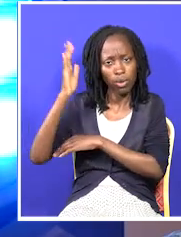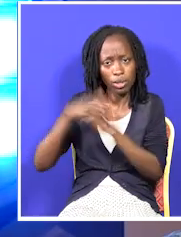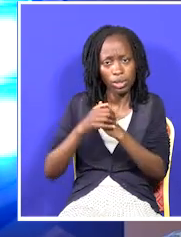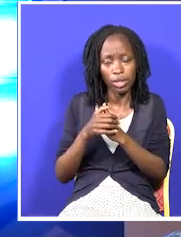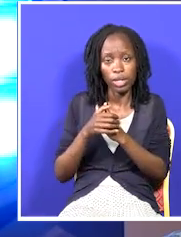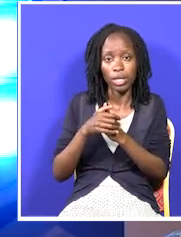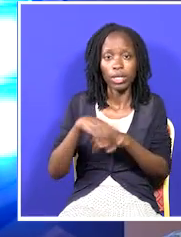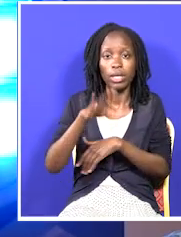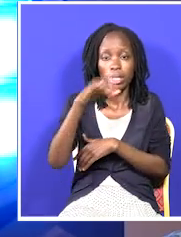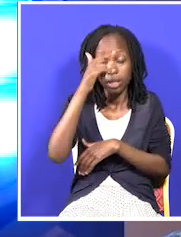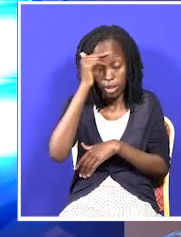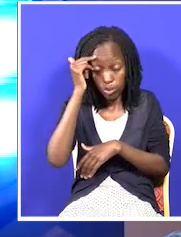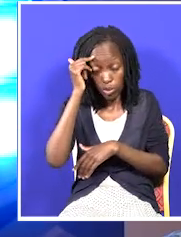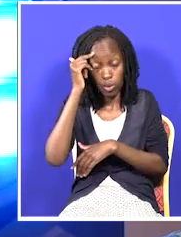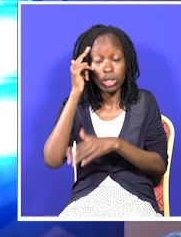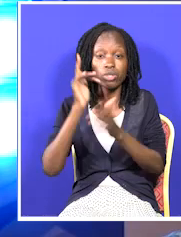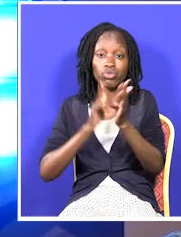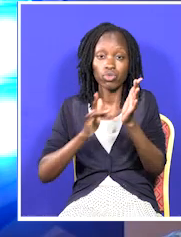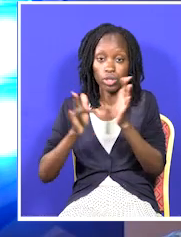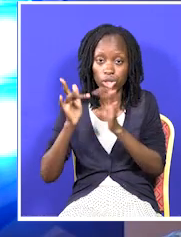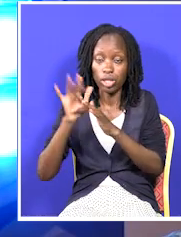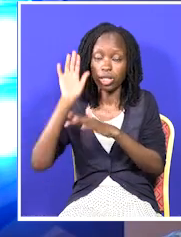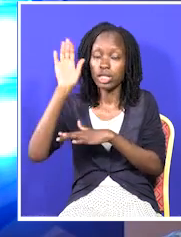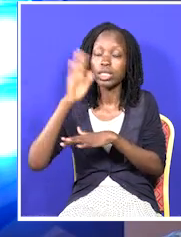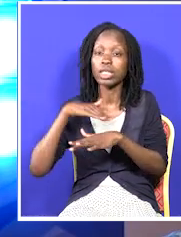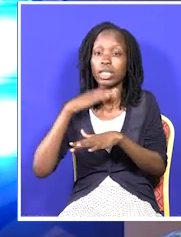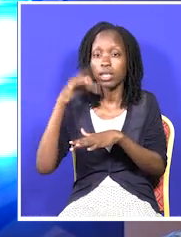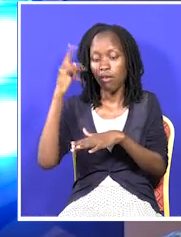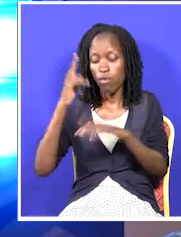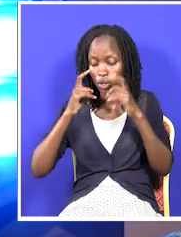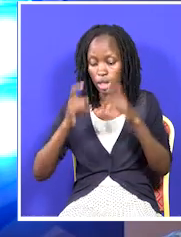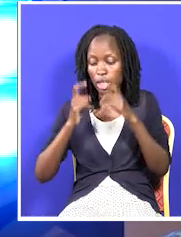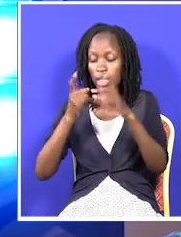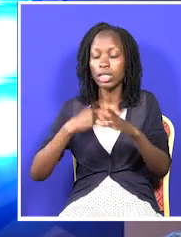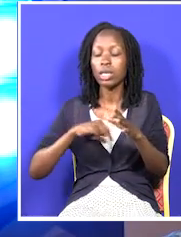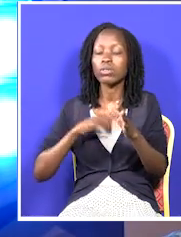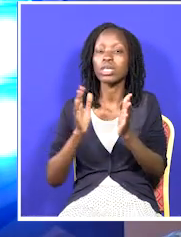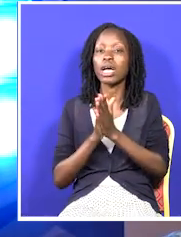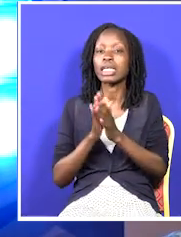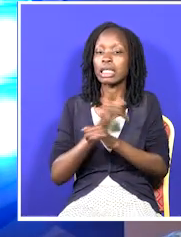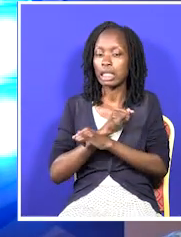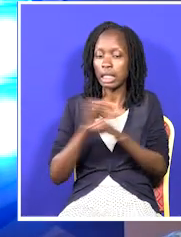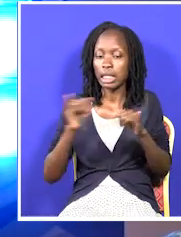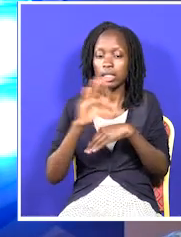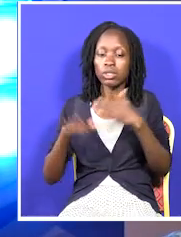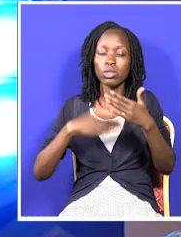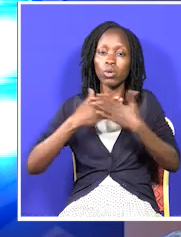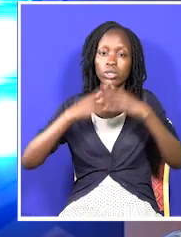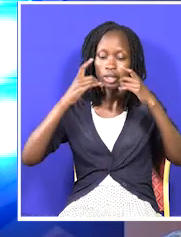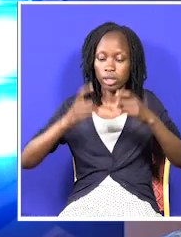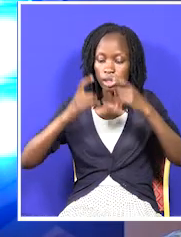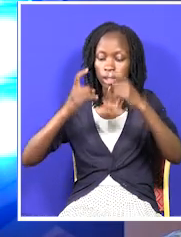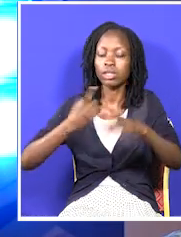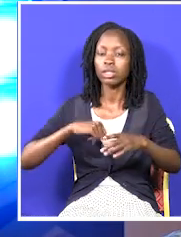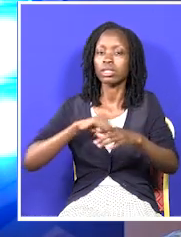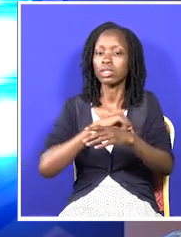You are right again. He's called the Lamb of God because he is the one who washed away the